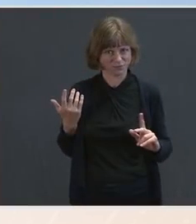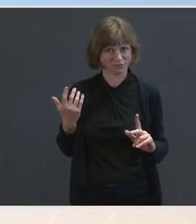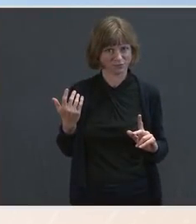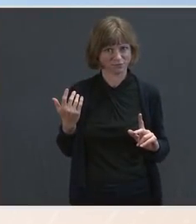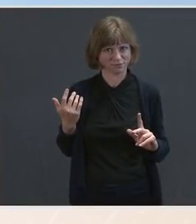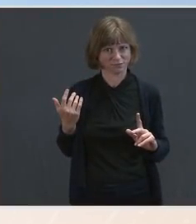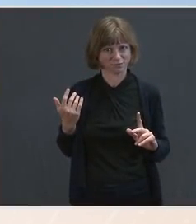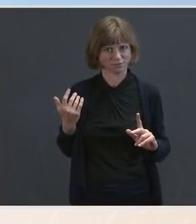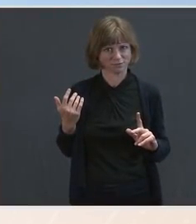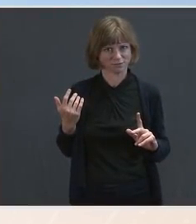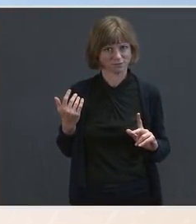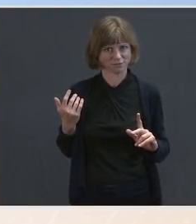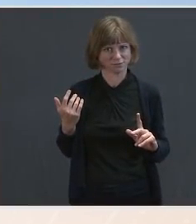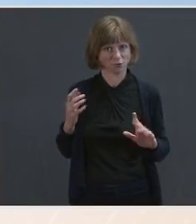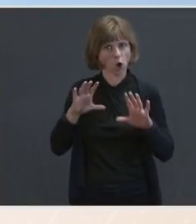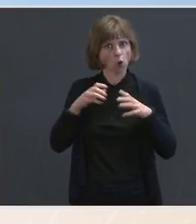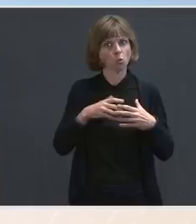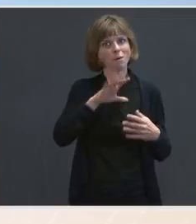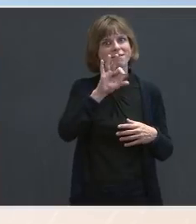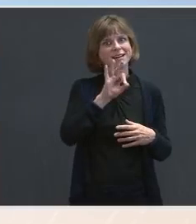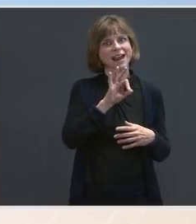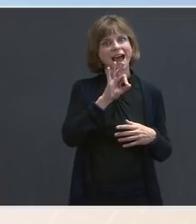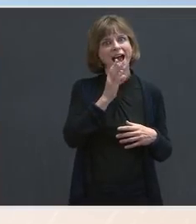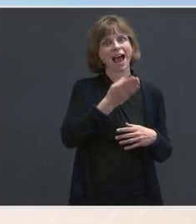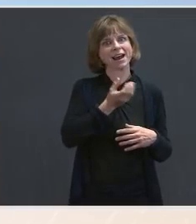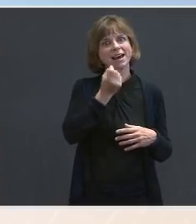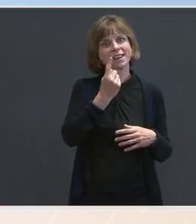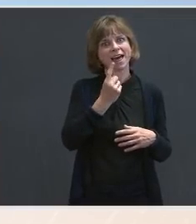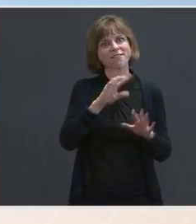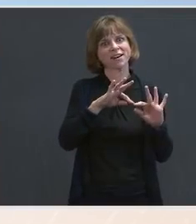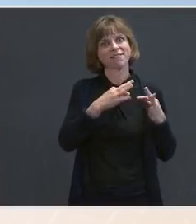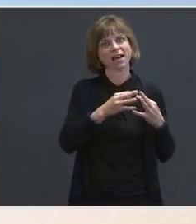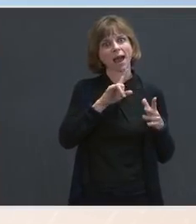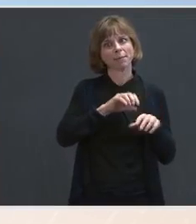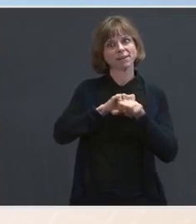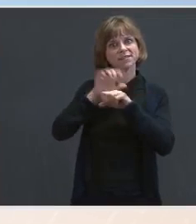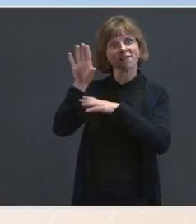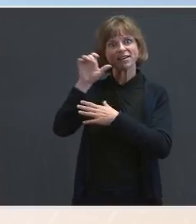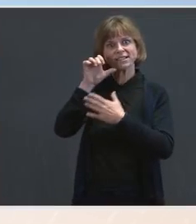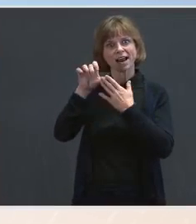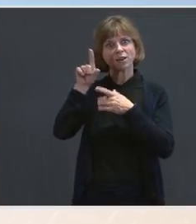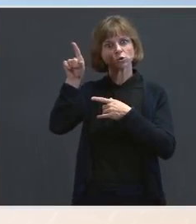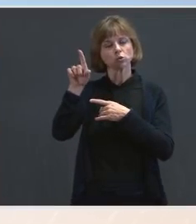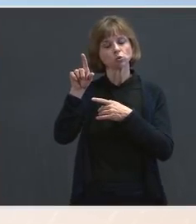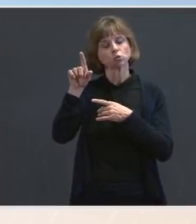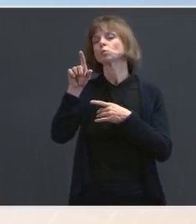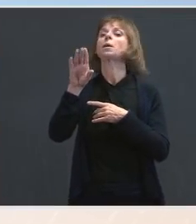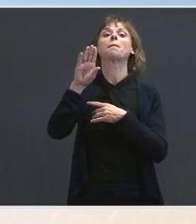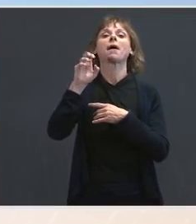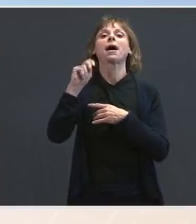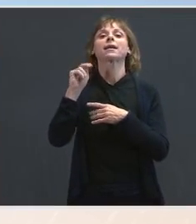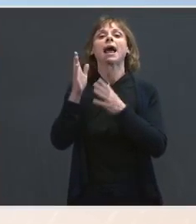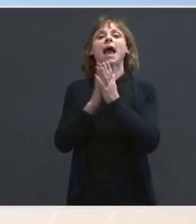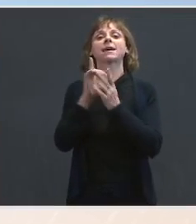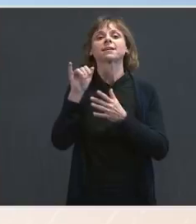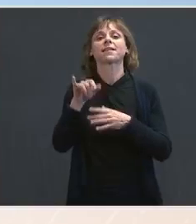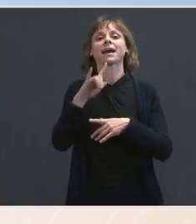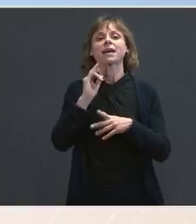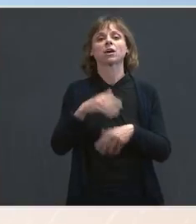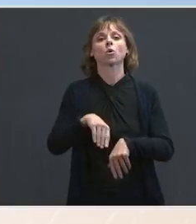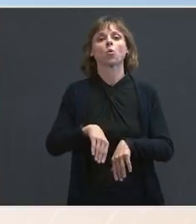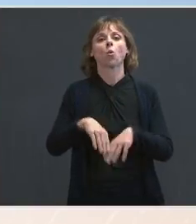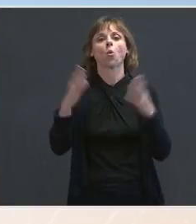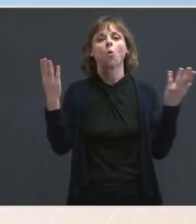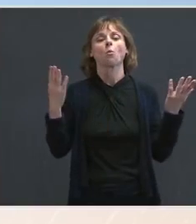group of 9/11 families sent a letter to President Biden this week, and they're asking that that he declassify FBI documents that talk about the